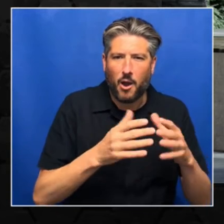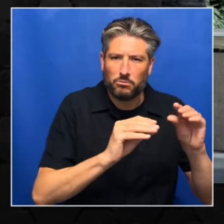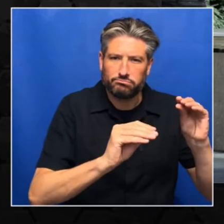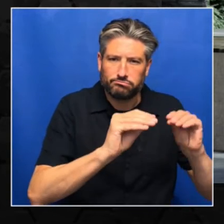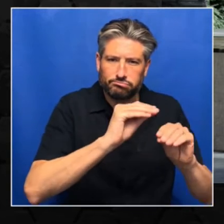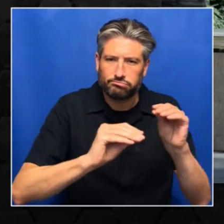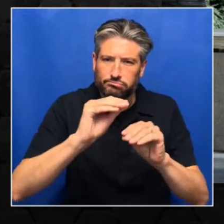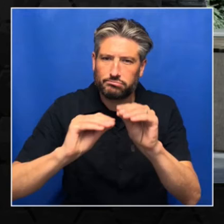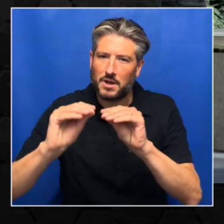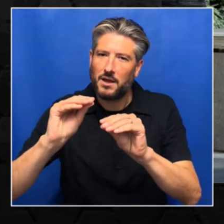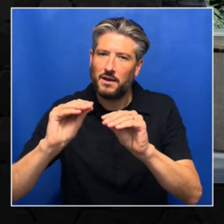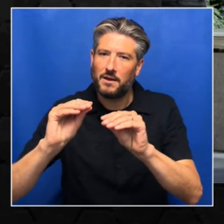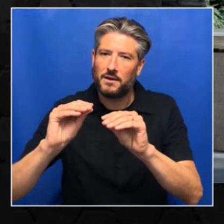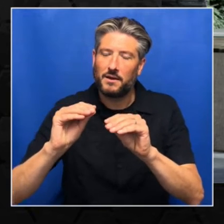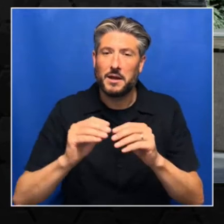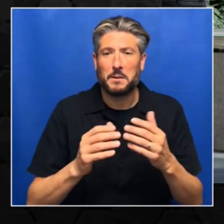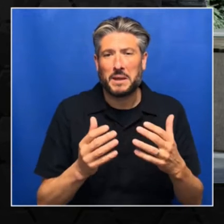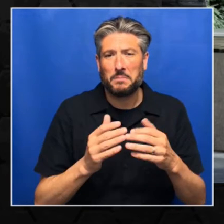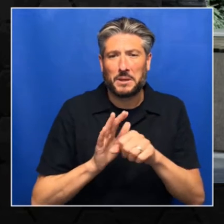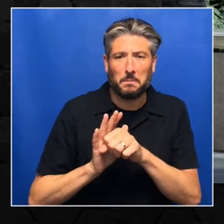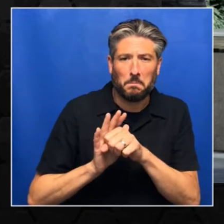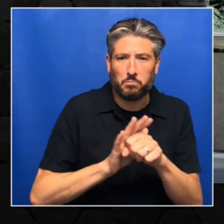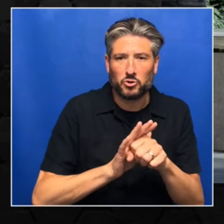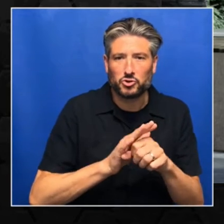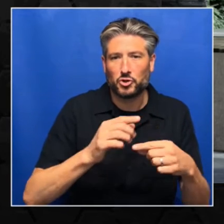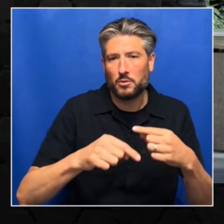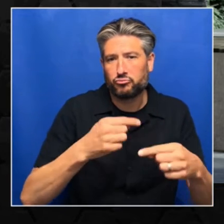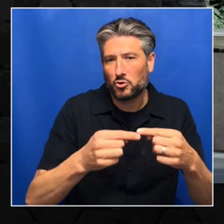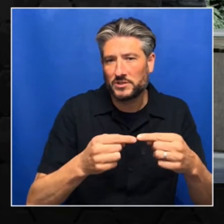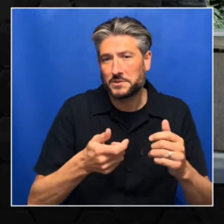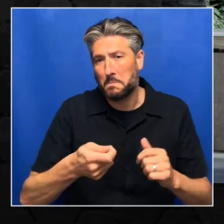or some post-processing after the outputs